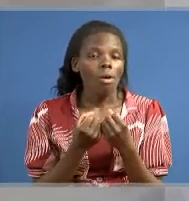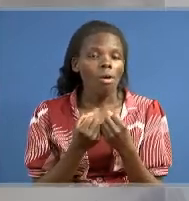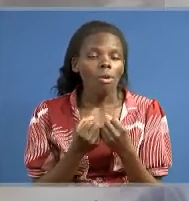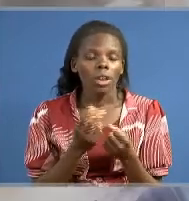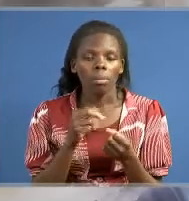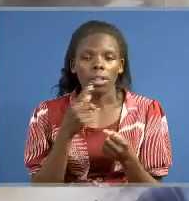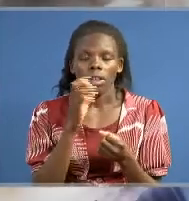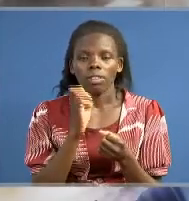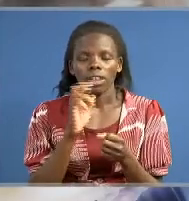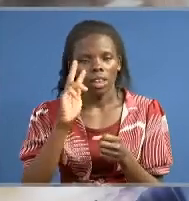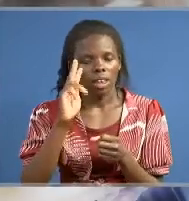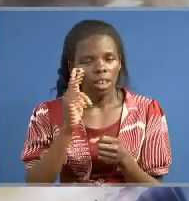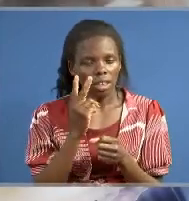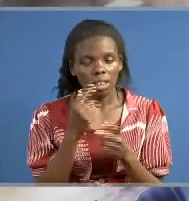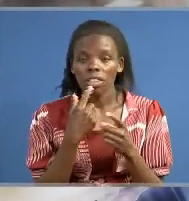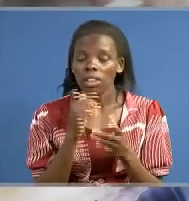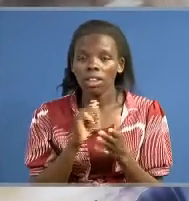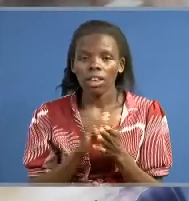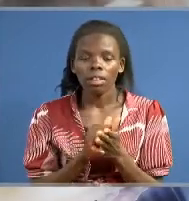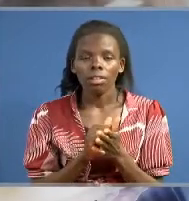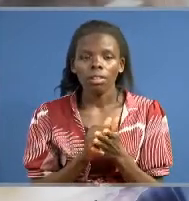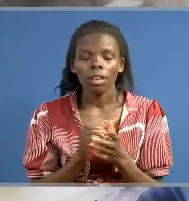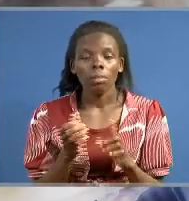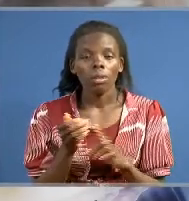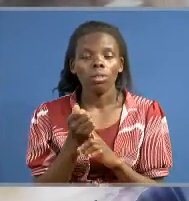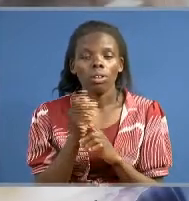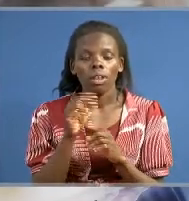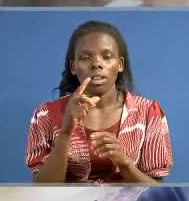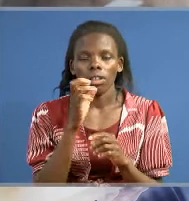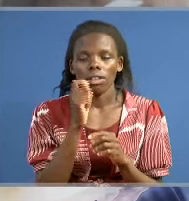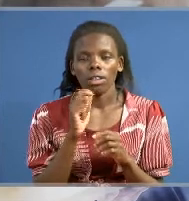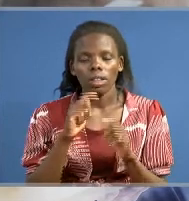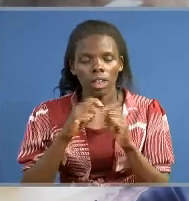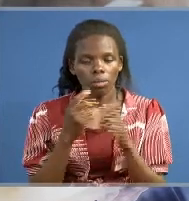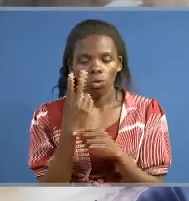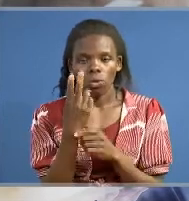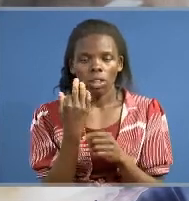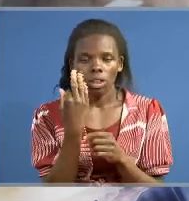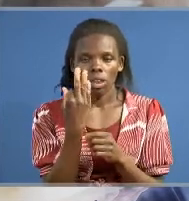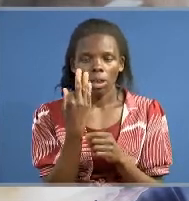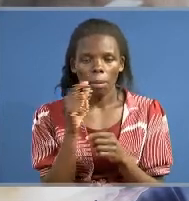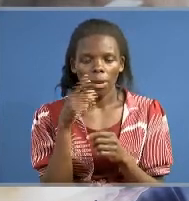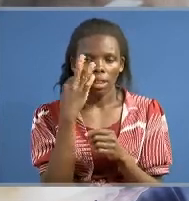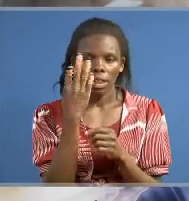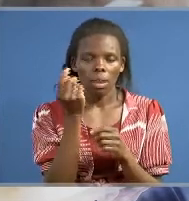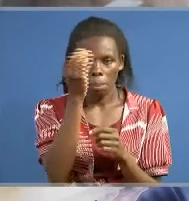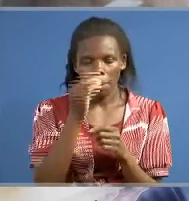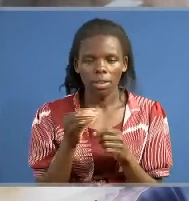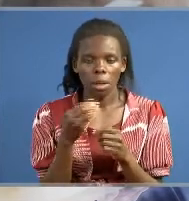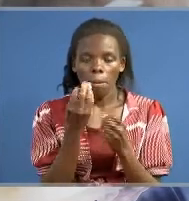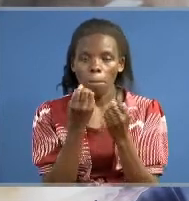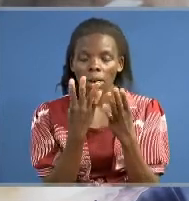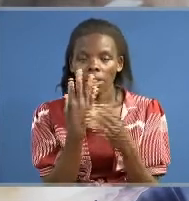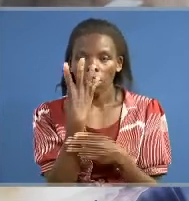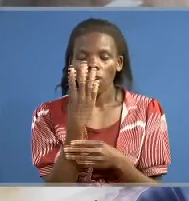on Diabetes in Kenya states that the prevalence of diabetes type 2 is at 3.3%, that is more